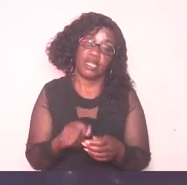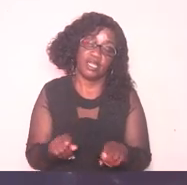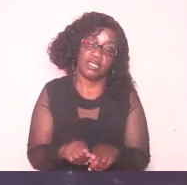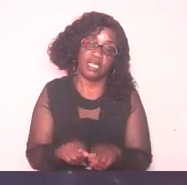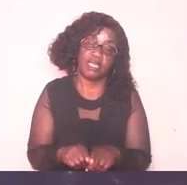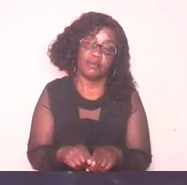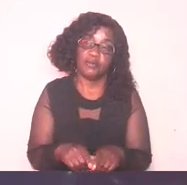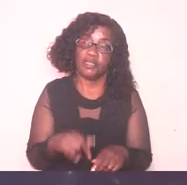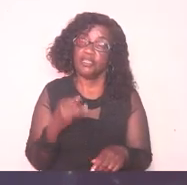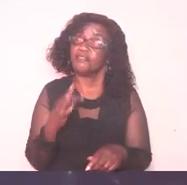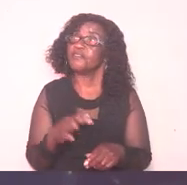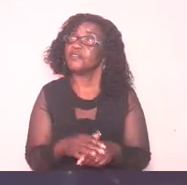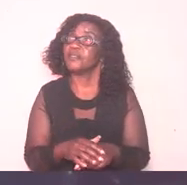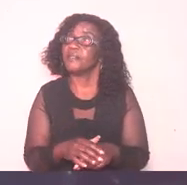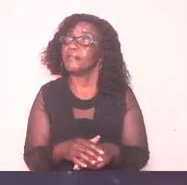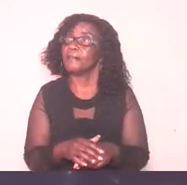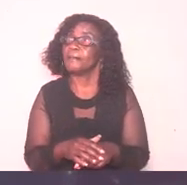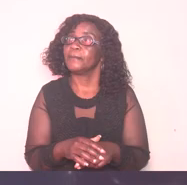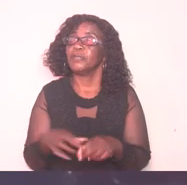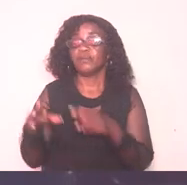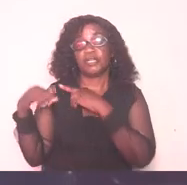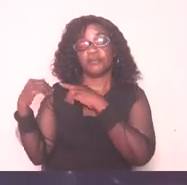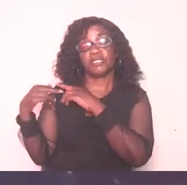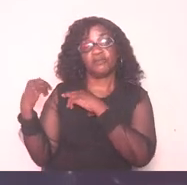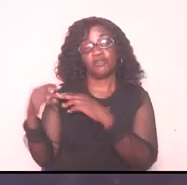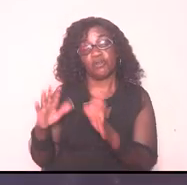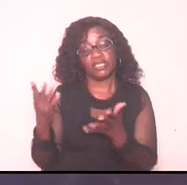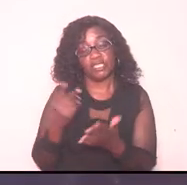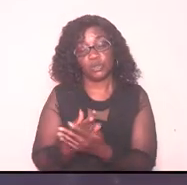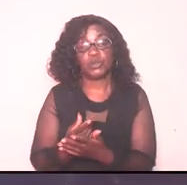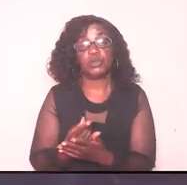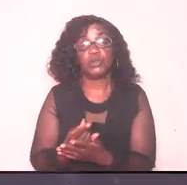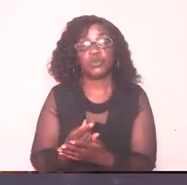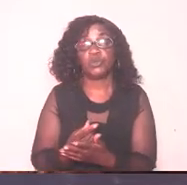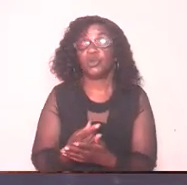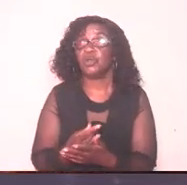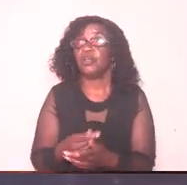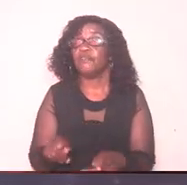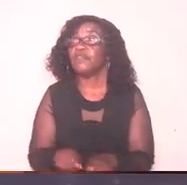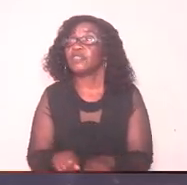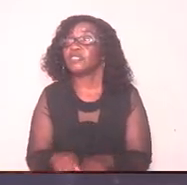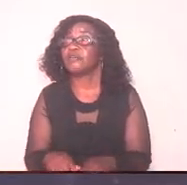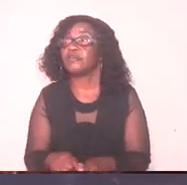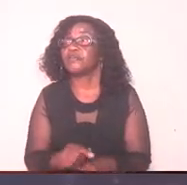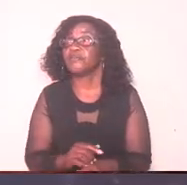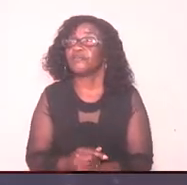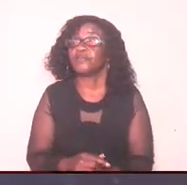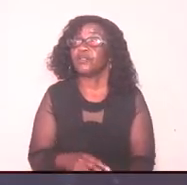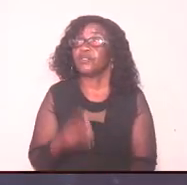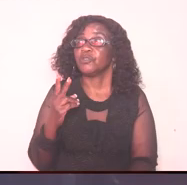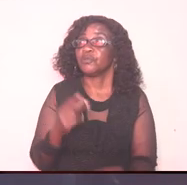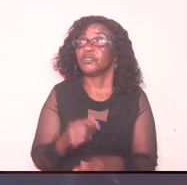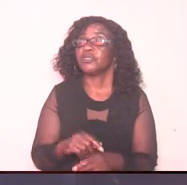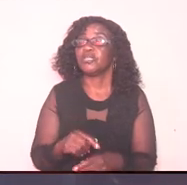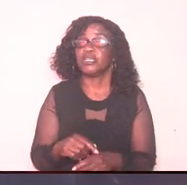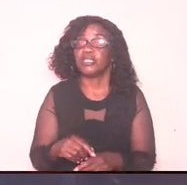far less likely to be like accountable for a number of actions because of that like inability to have a clear distinction. But two, when they say we